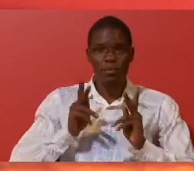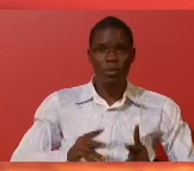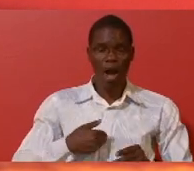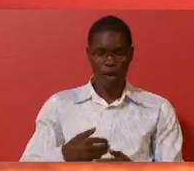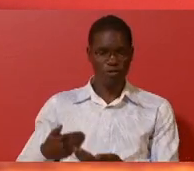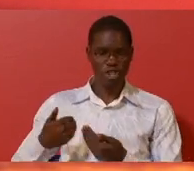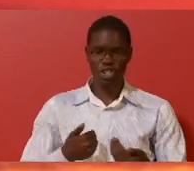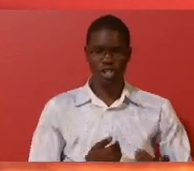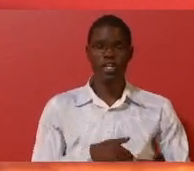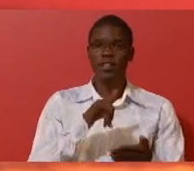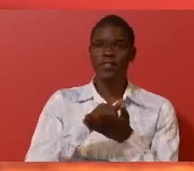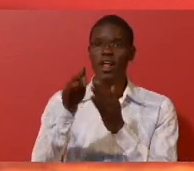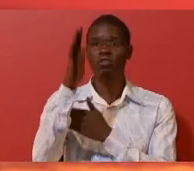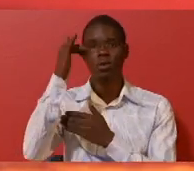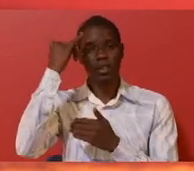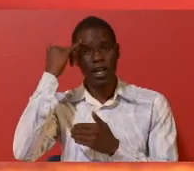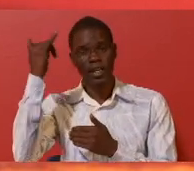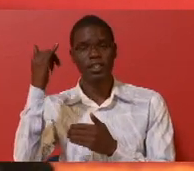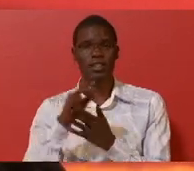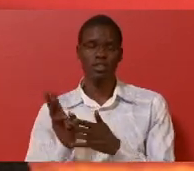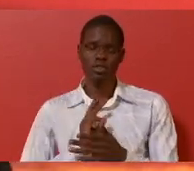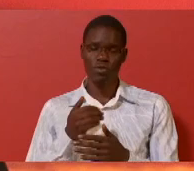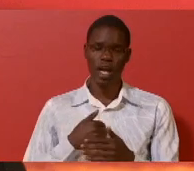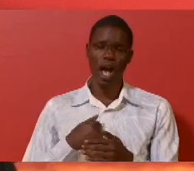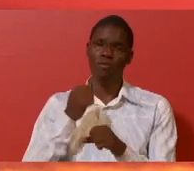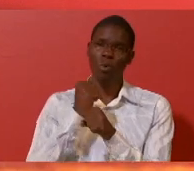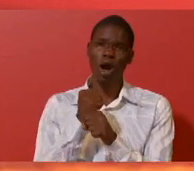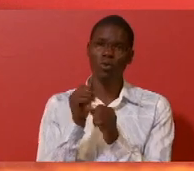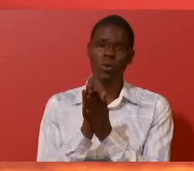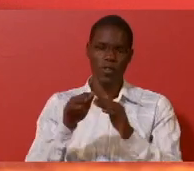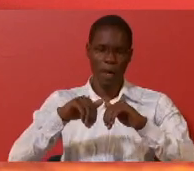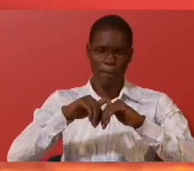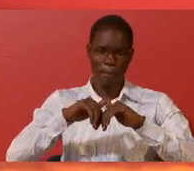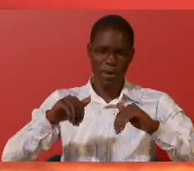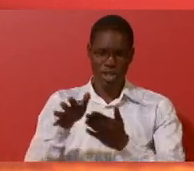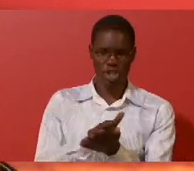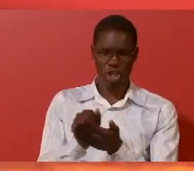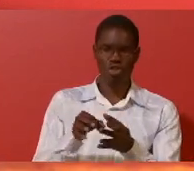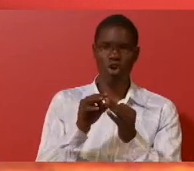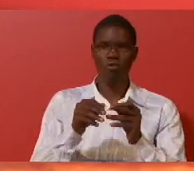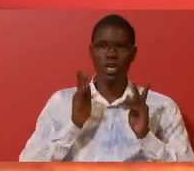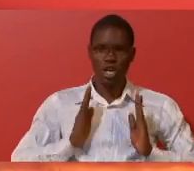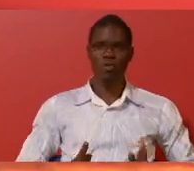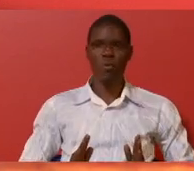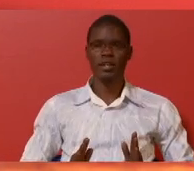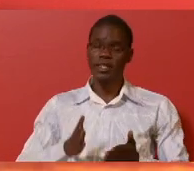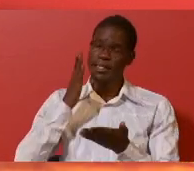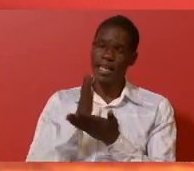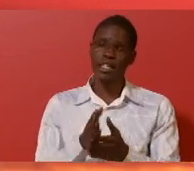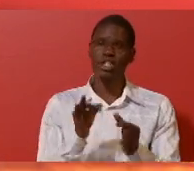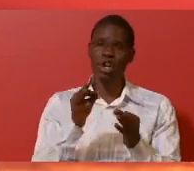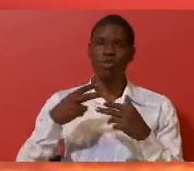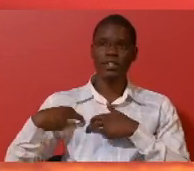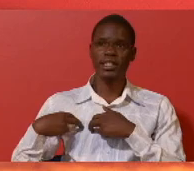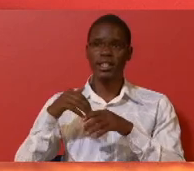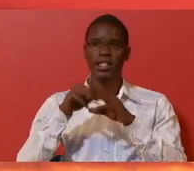God's ideal. But we are always dealing with the brokenness of humankind, the reality that sin is in the world. And because sin is in